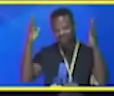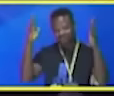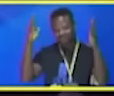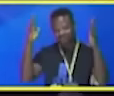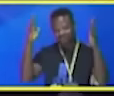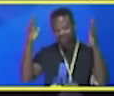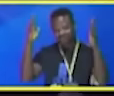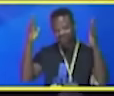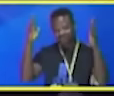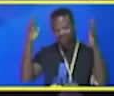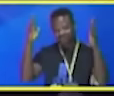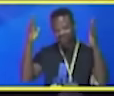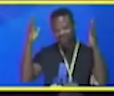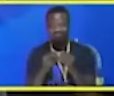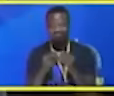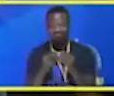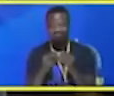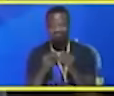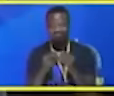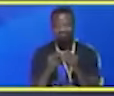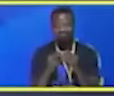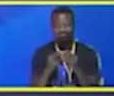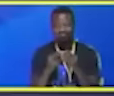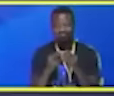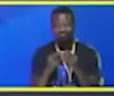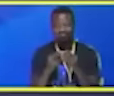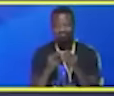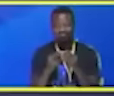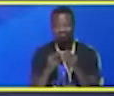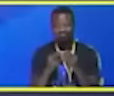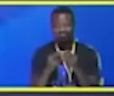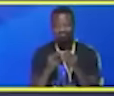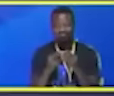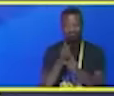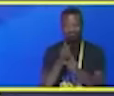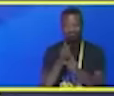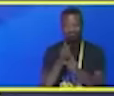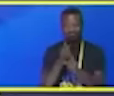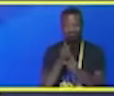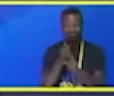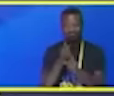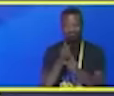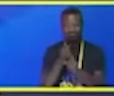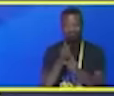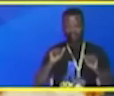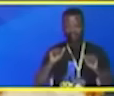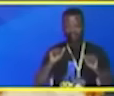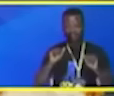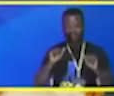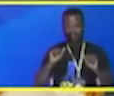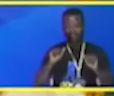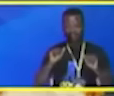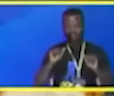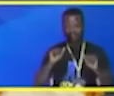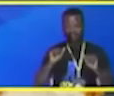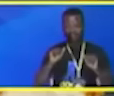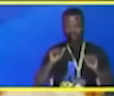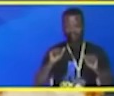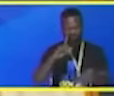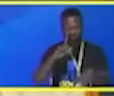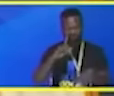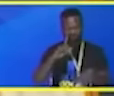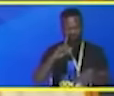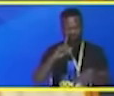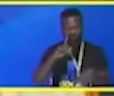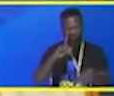Thank you for your love, sir, your labor, your sacrifice for the kingdom in this nation, across the